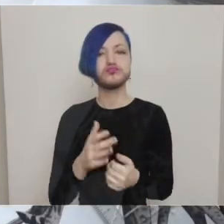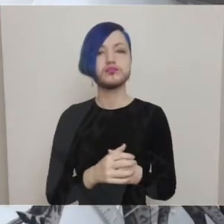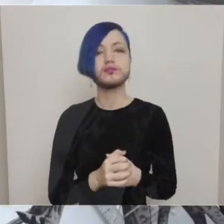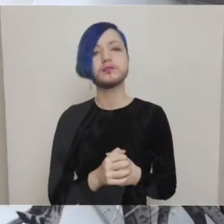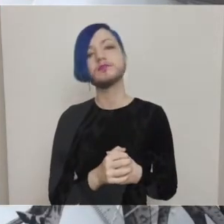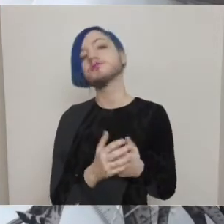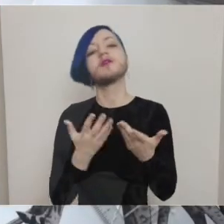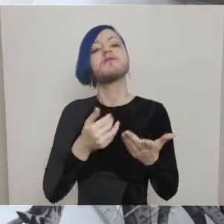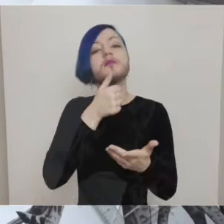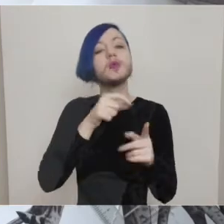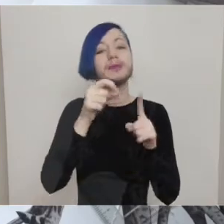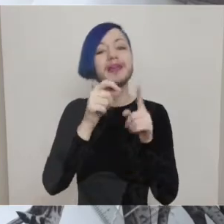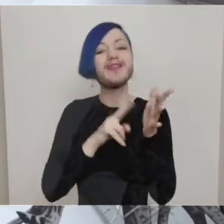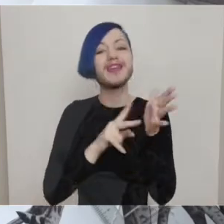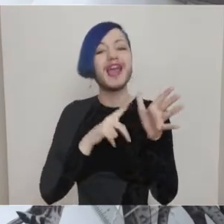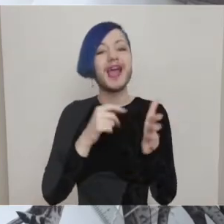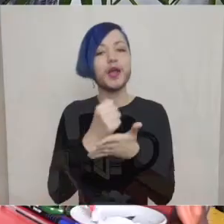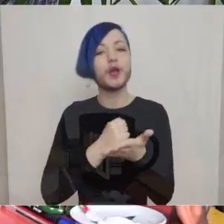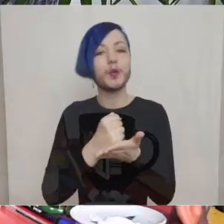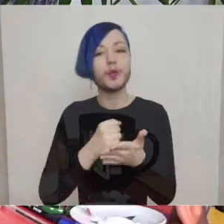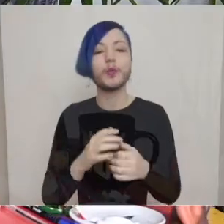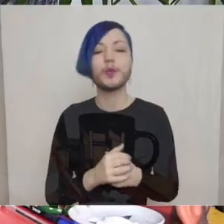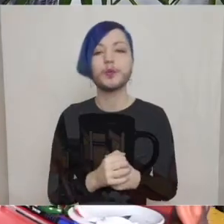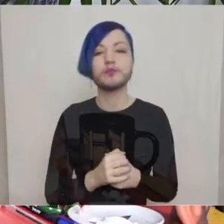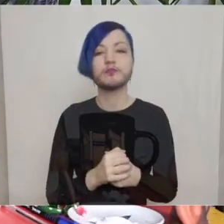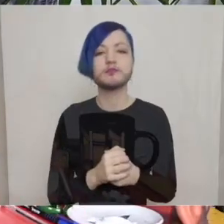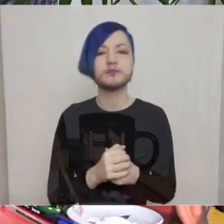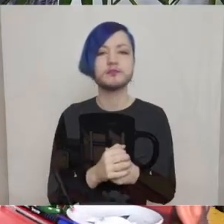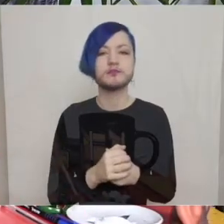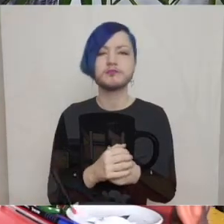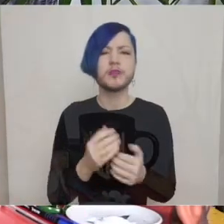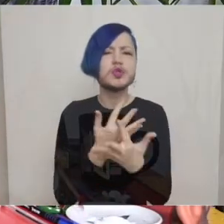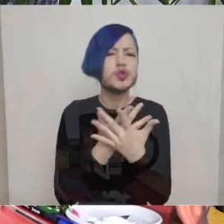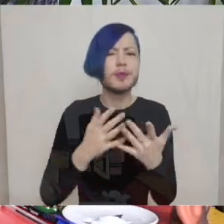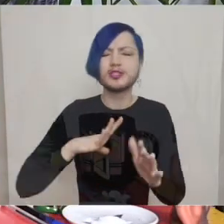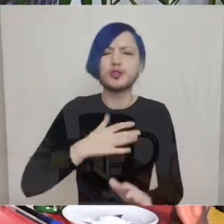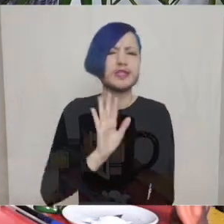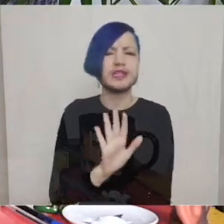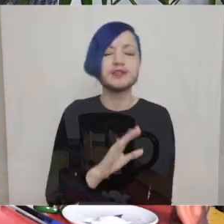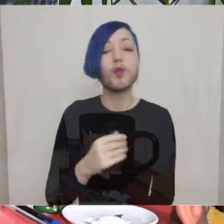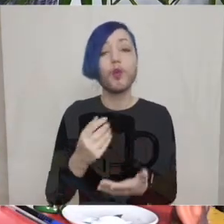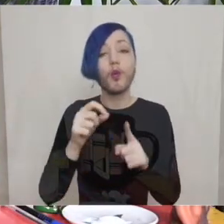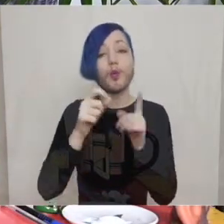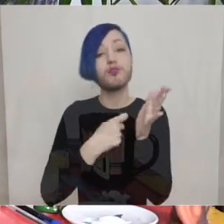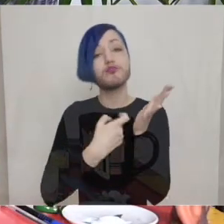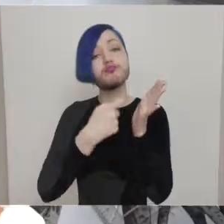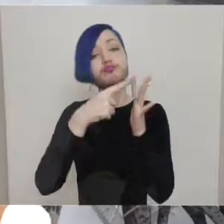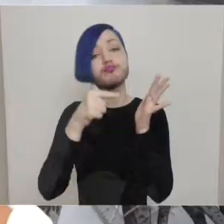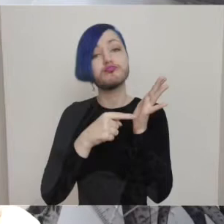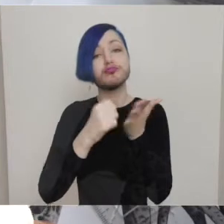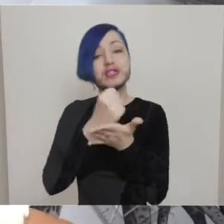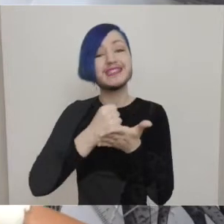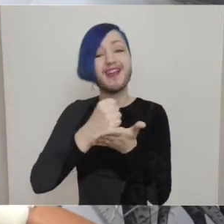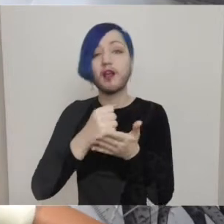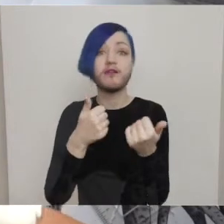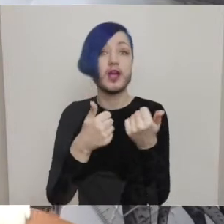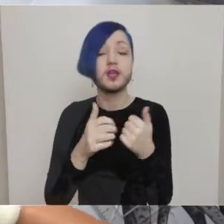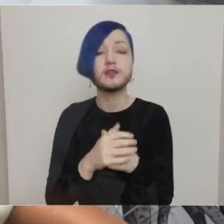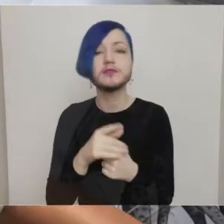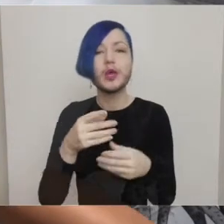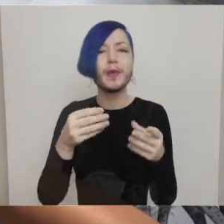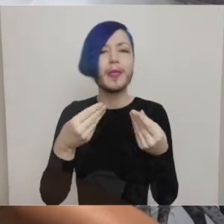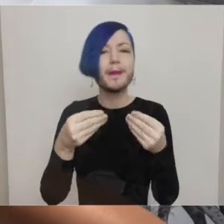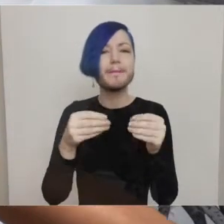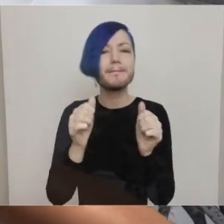I'm going to get my PVA glue. You don't need too much, or if you've got Pritt Stick, that would work too. Because this